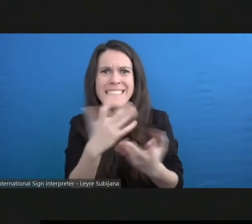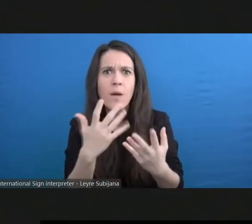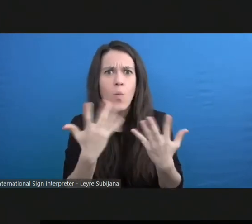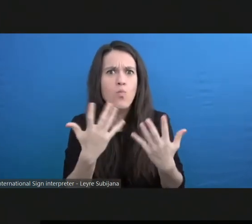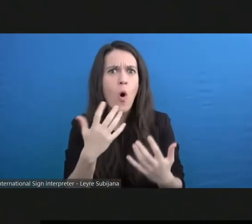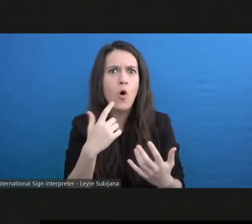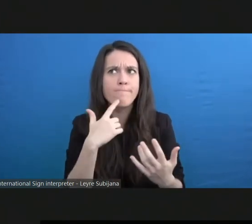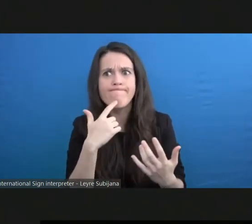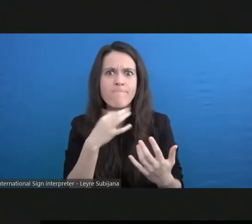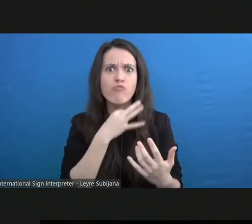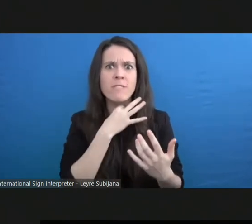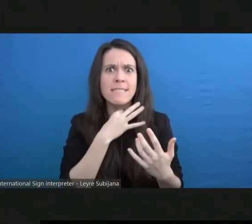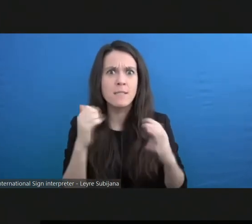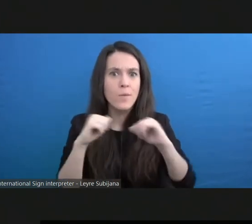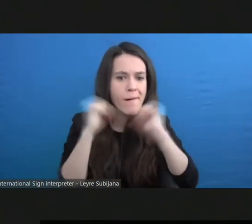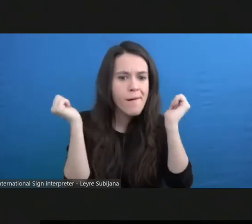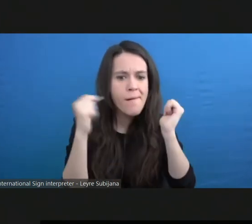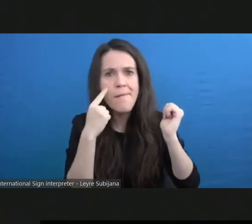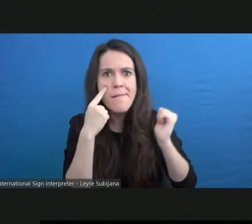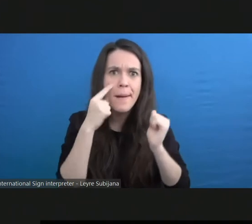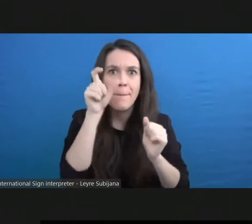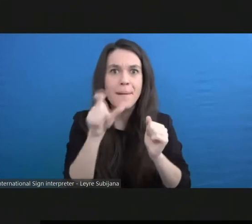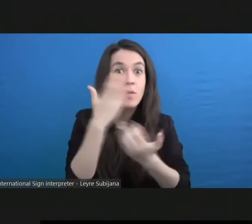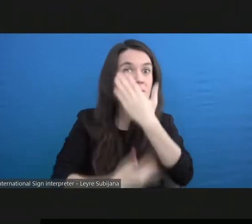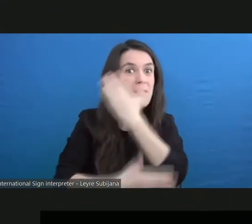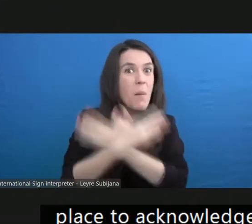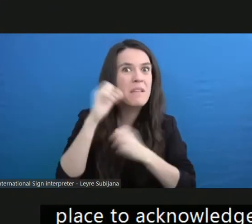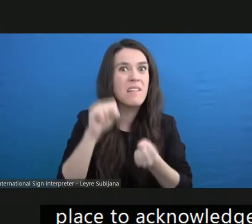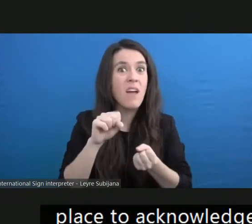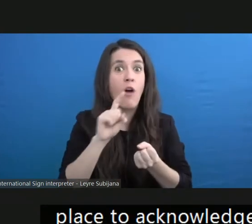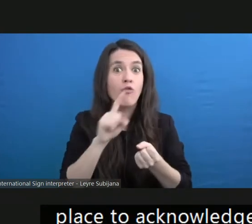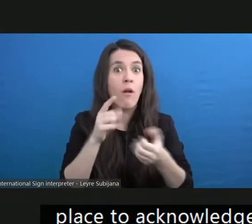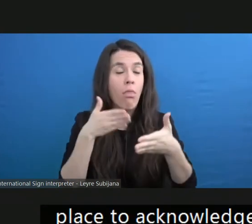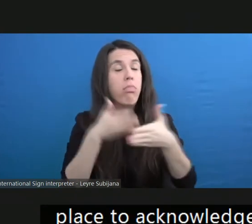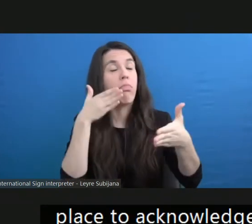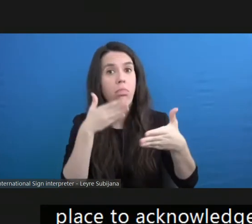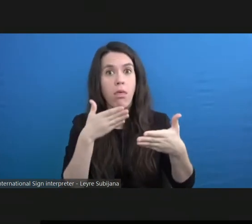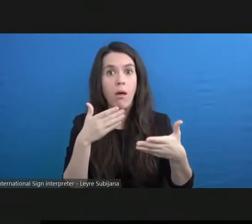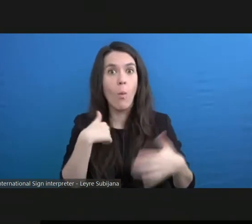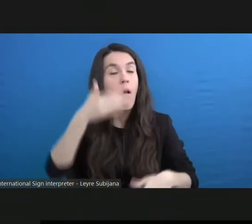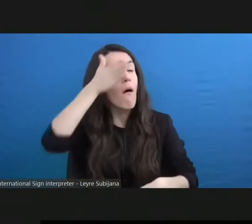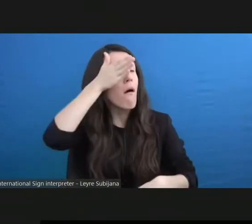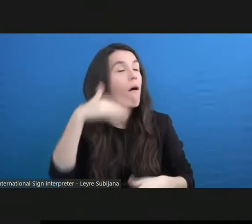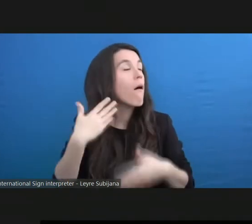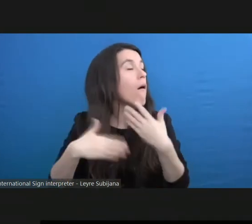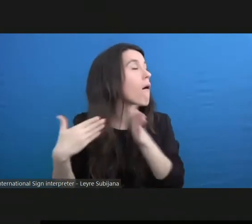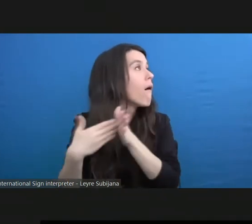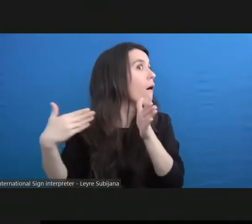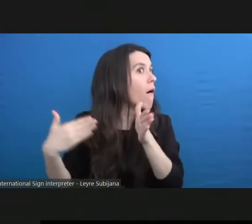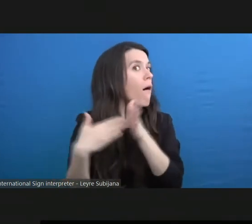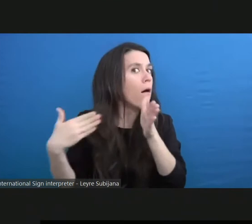having people with disabilities excluded from the job market simply because